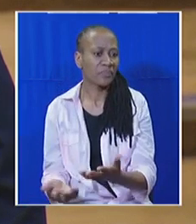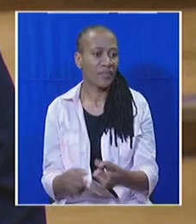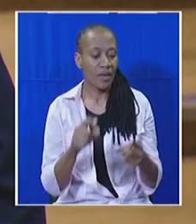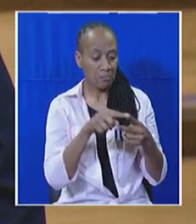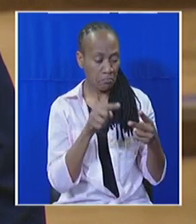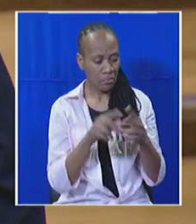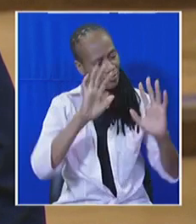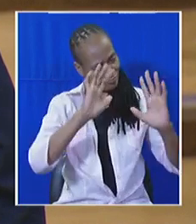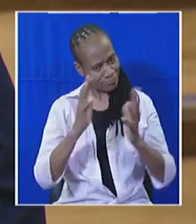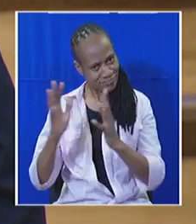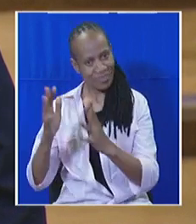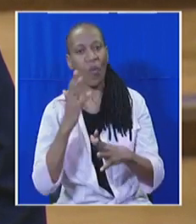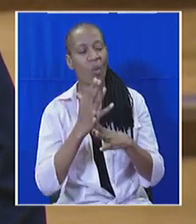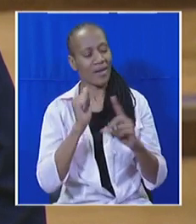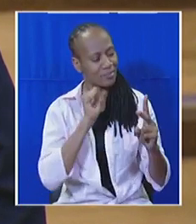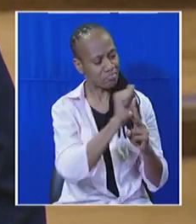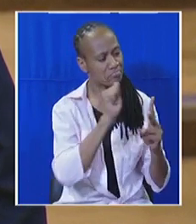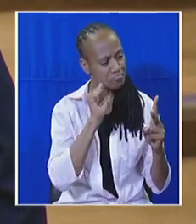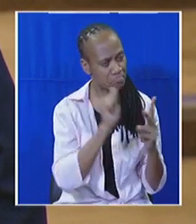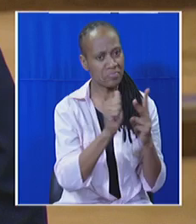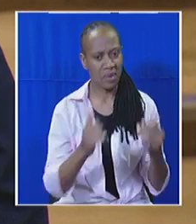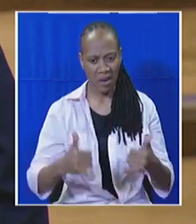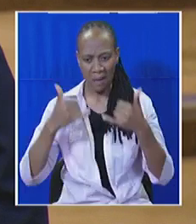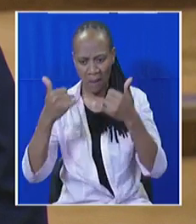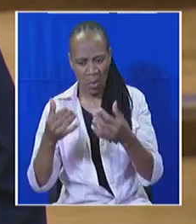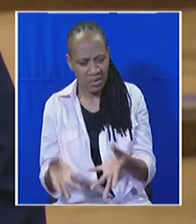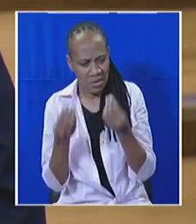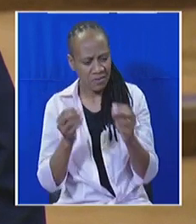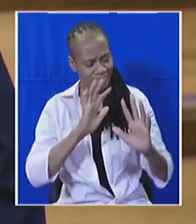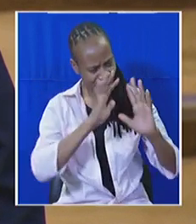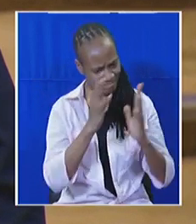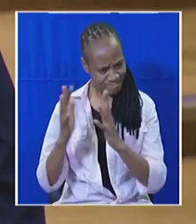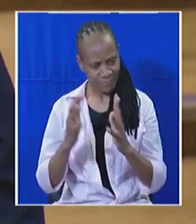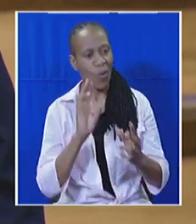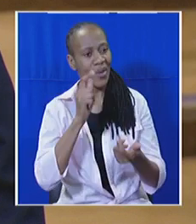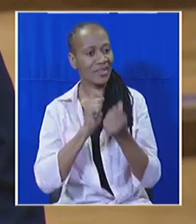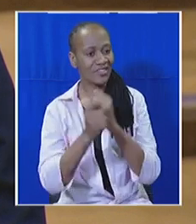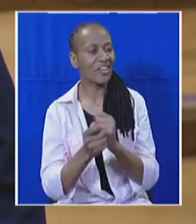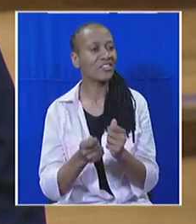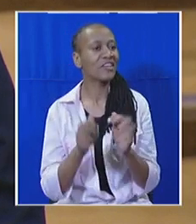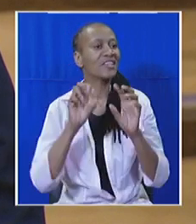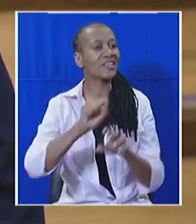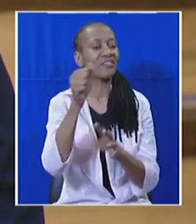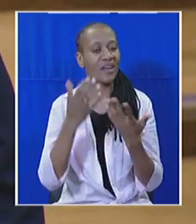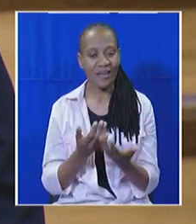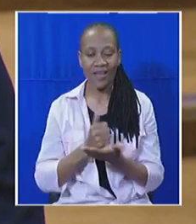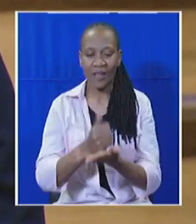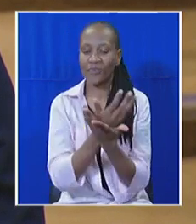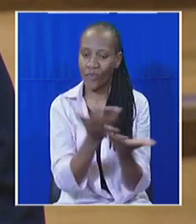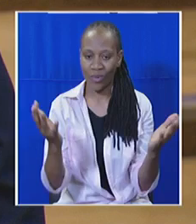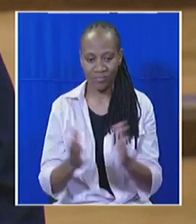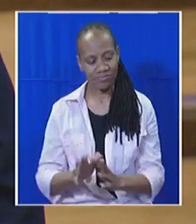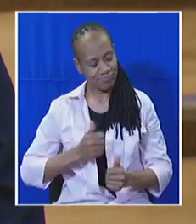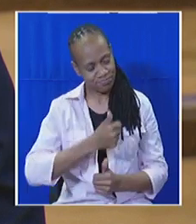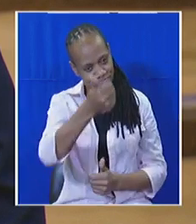and Zodwa for their outstanding achievements and their contributions in building a better South Africa for all. Wishes them all the